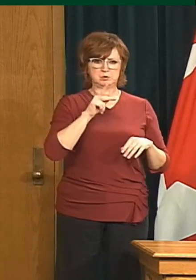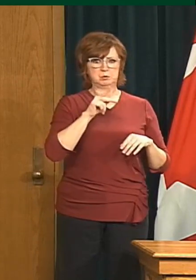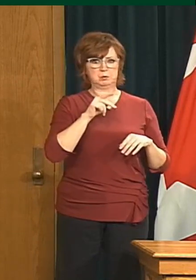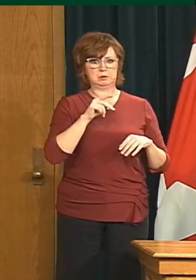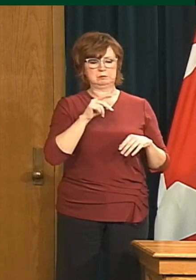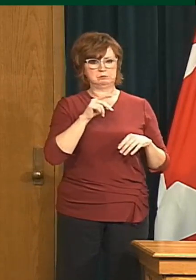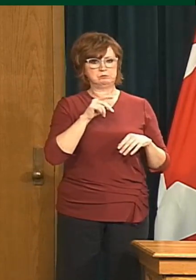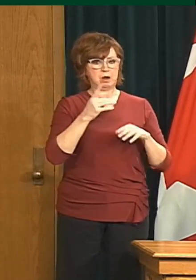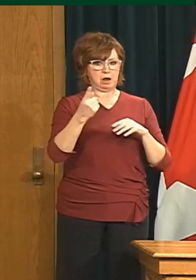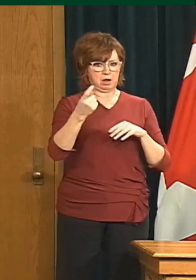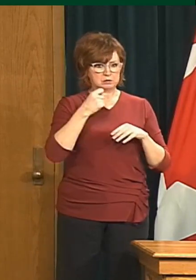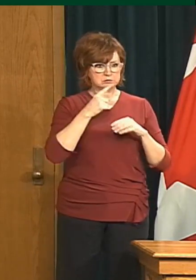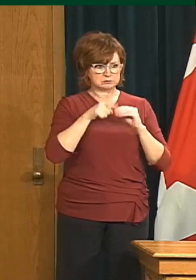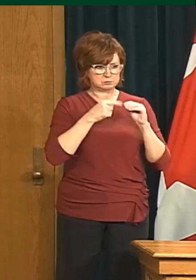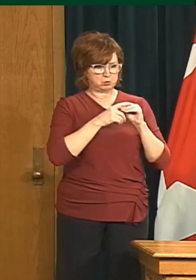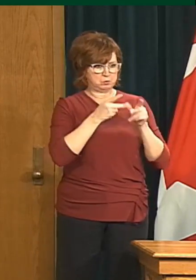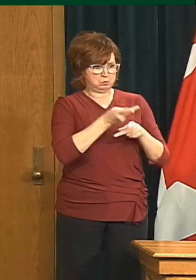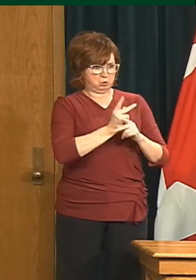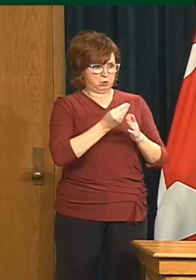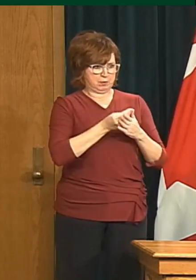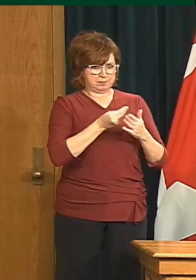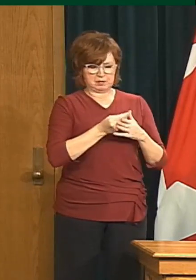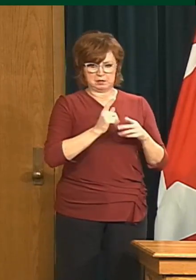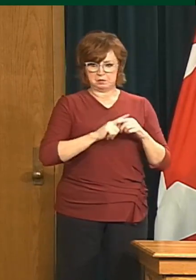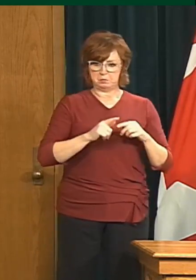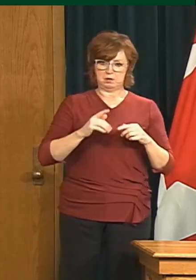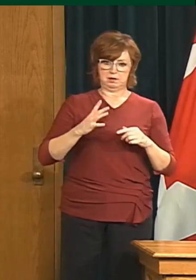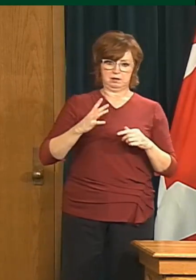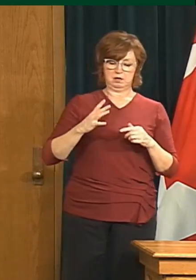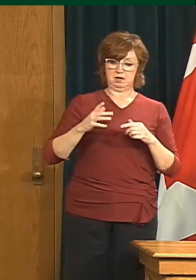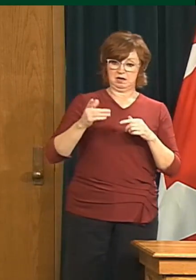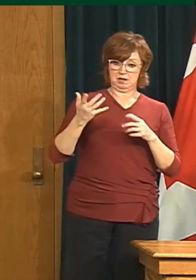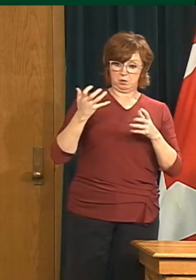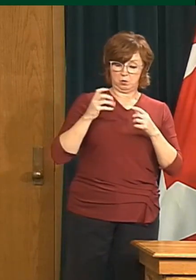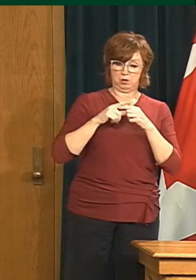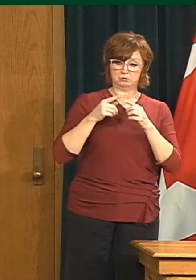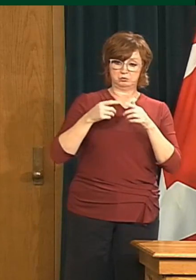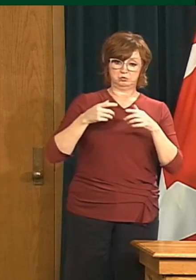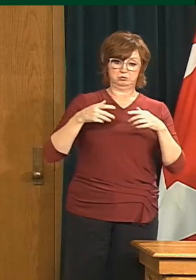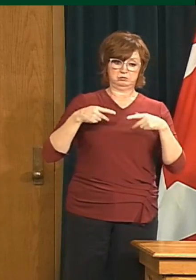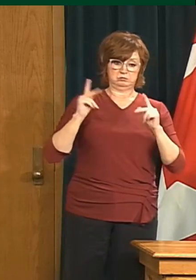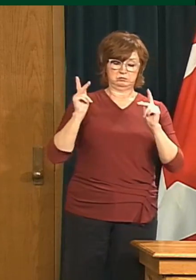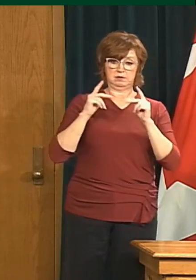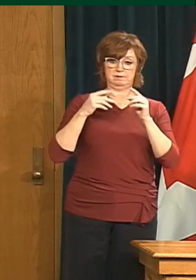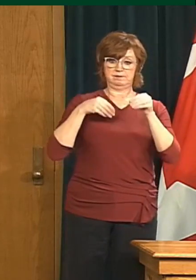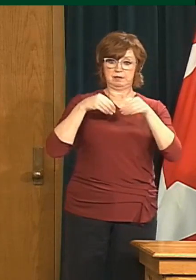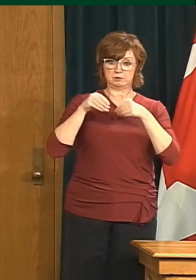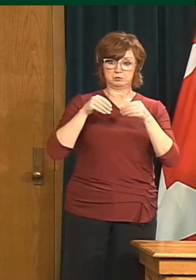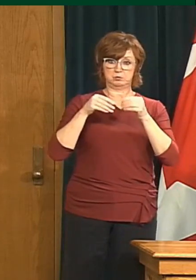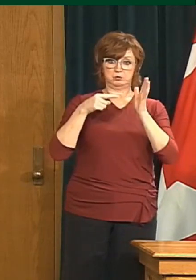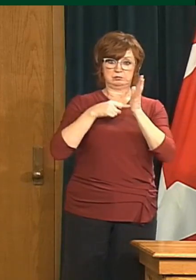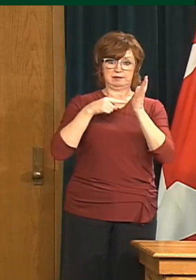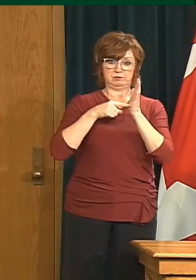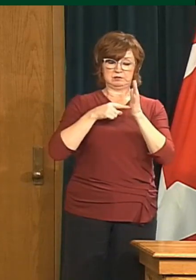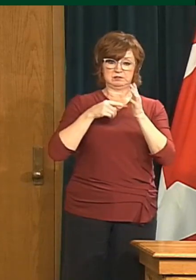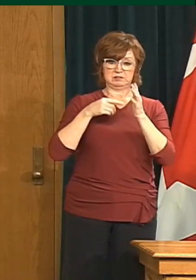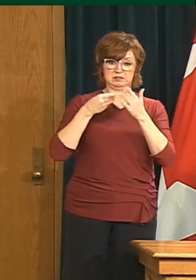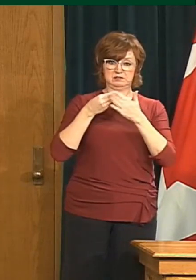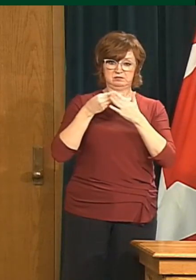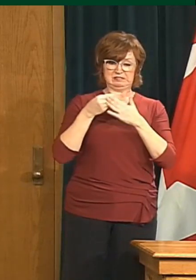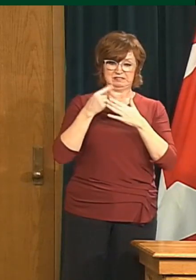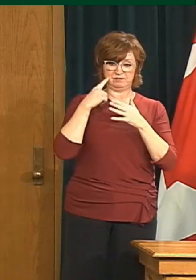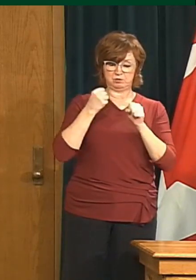our municipalities yet. I would add to this, as we set the stage for an